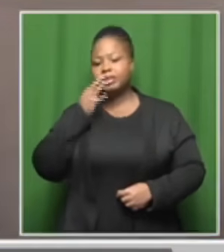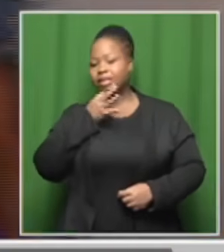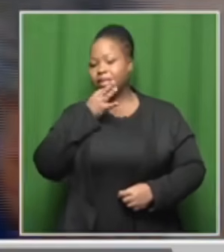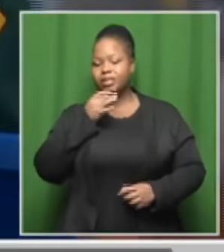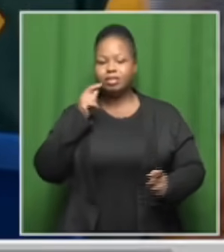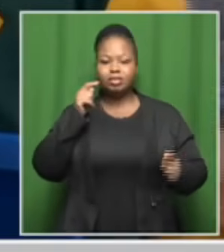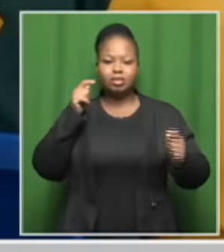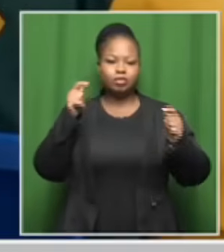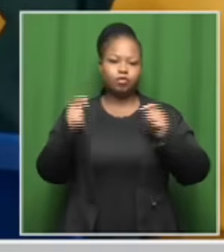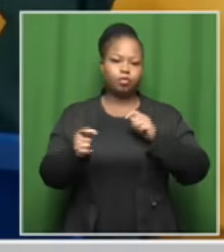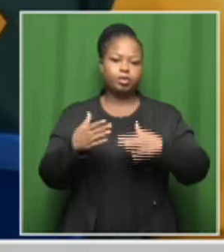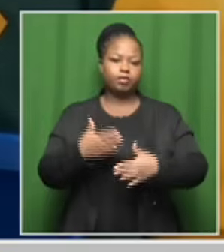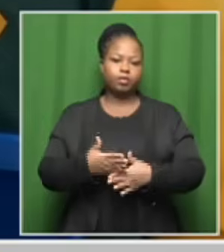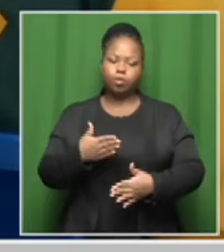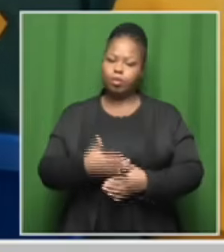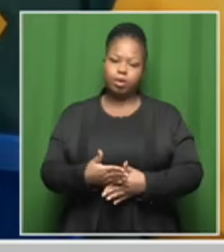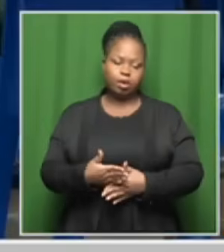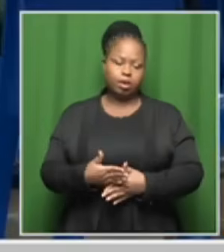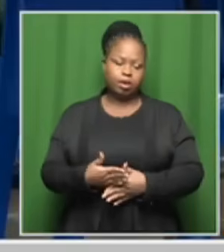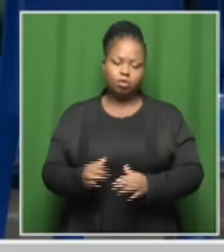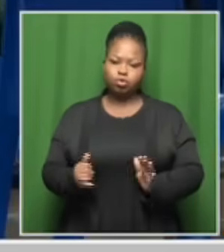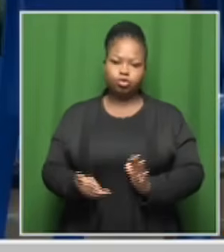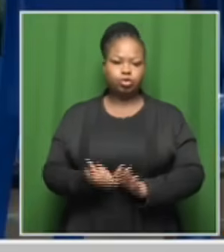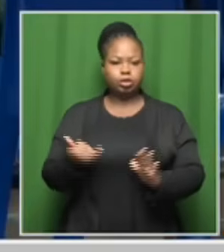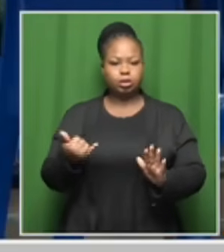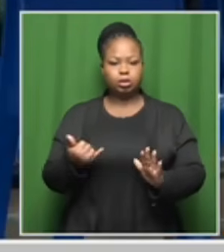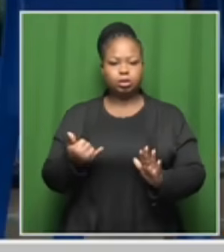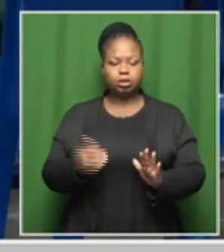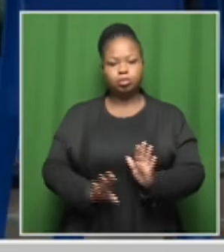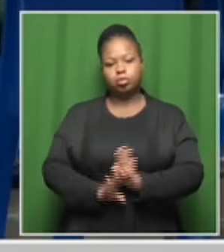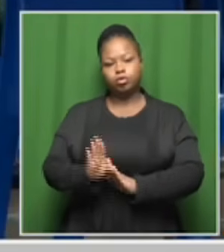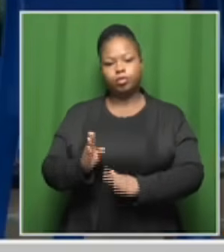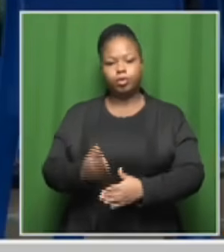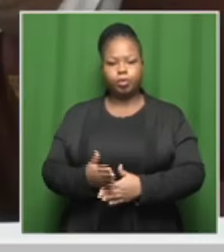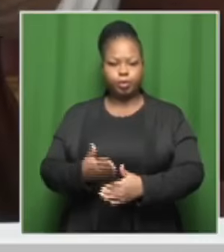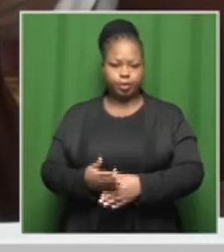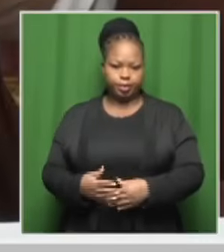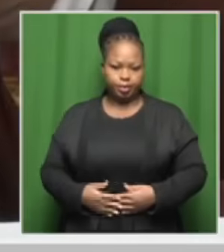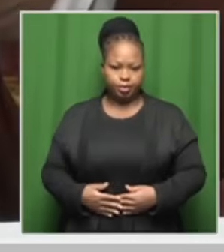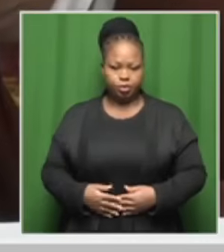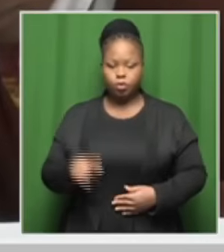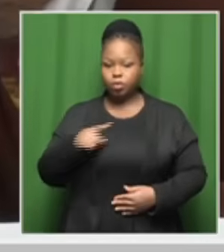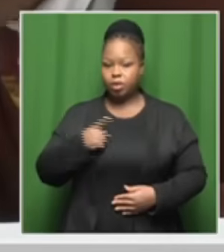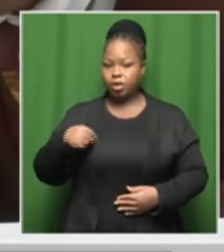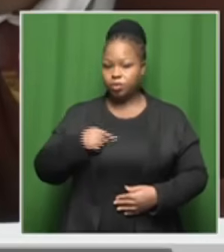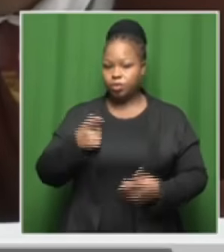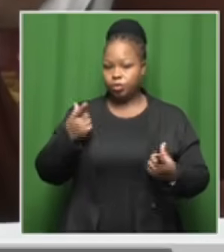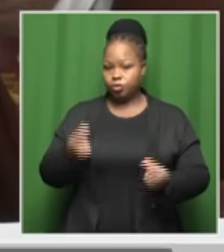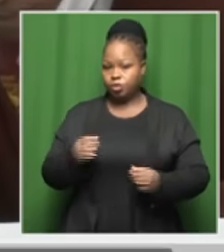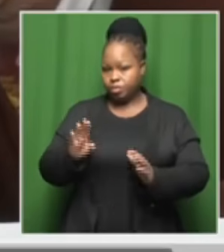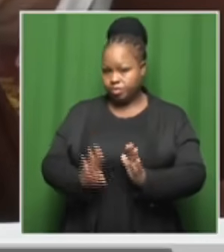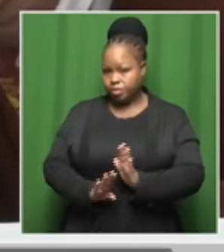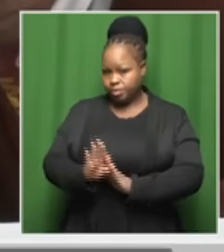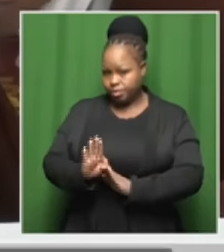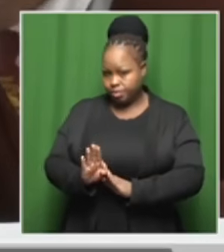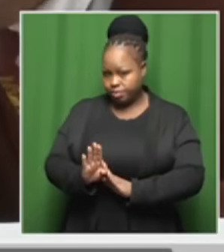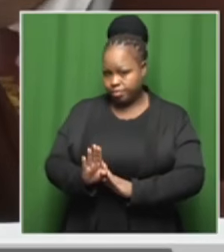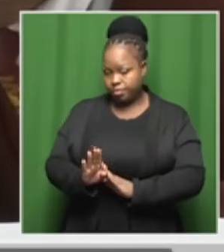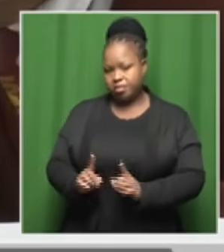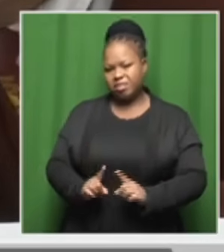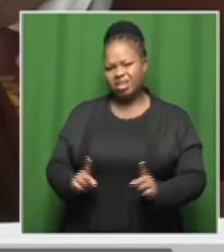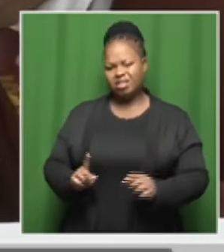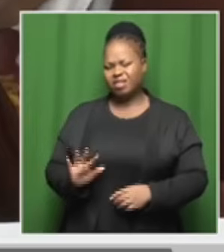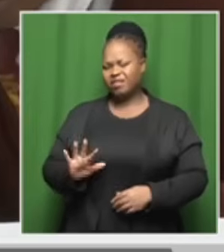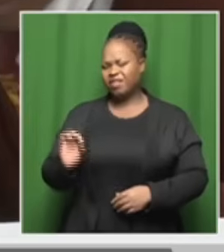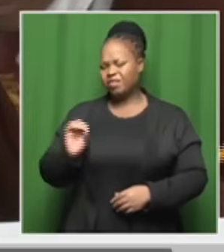work instead of improvement work. When you do improvement, ma'am, and you are at